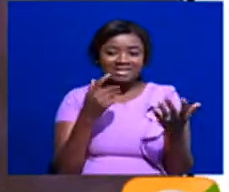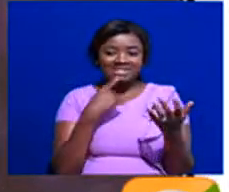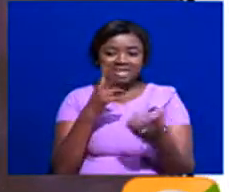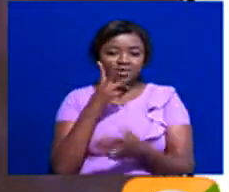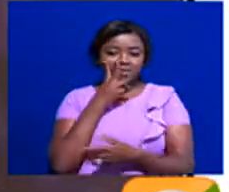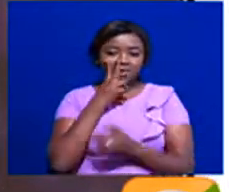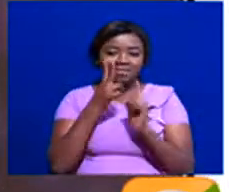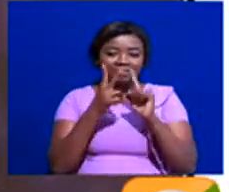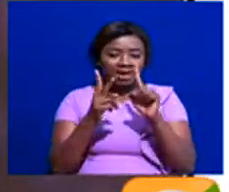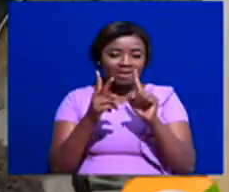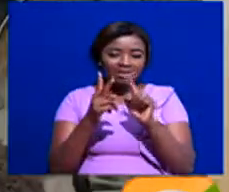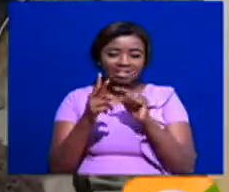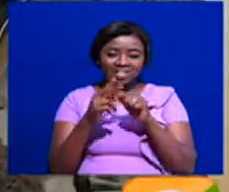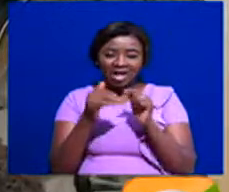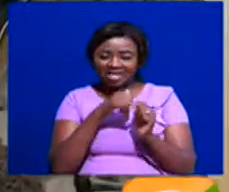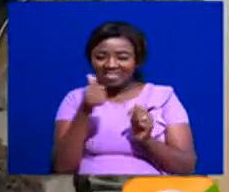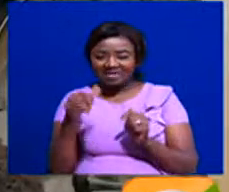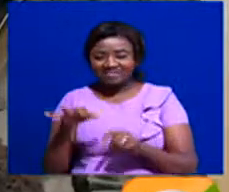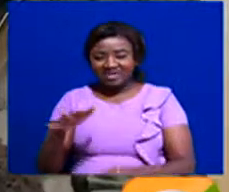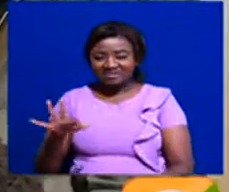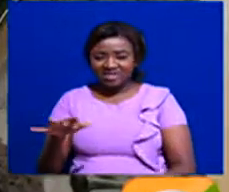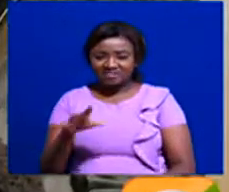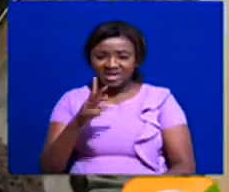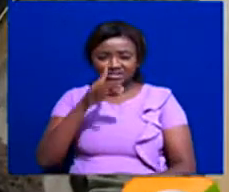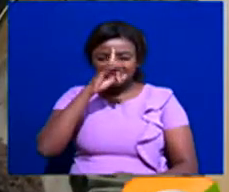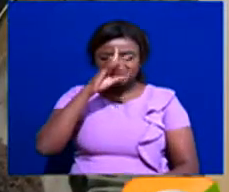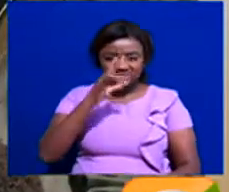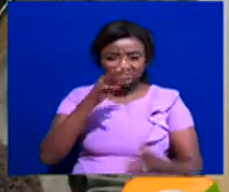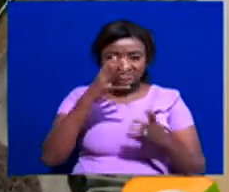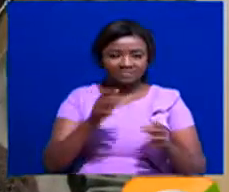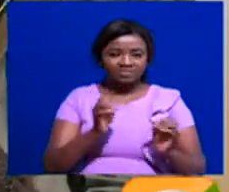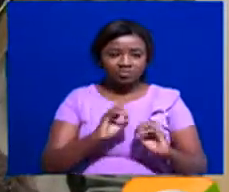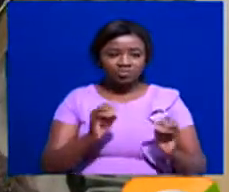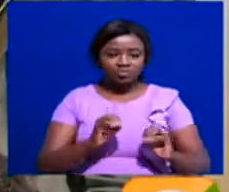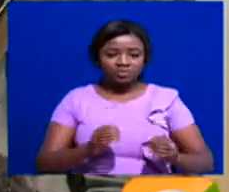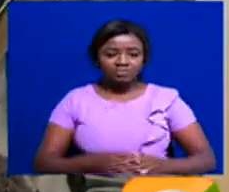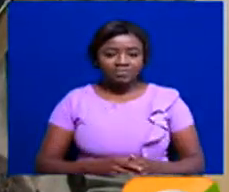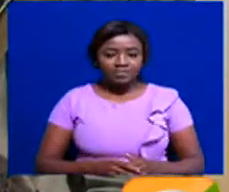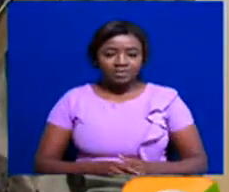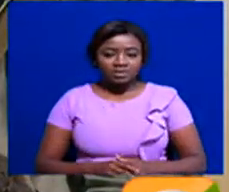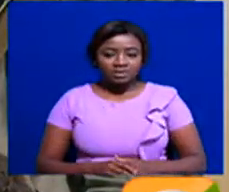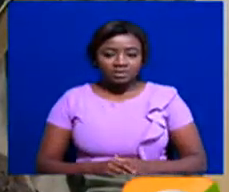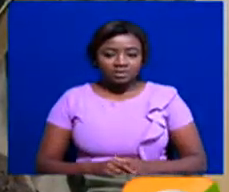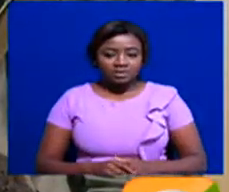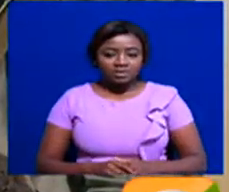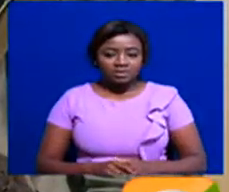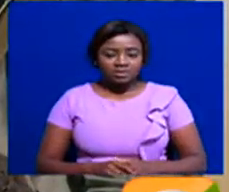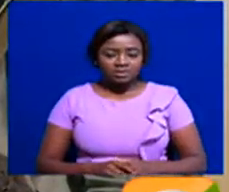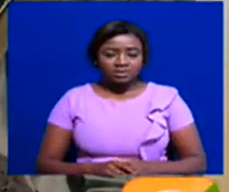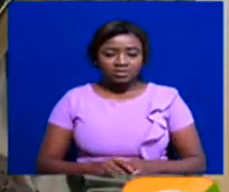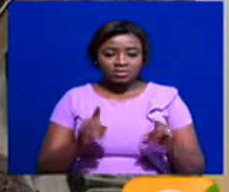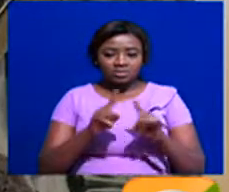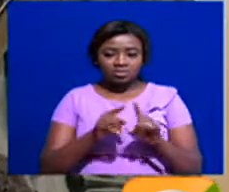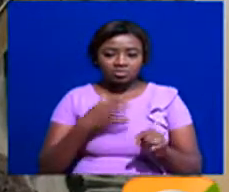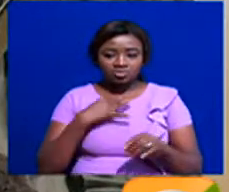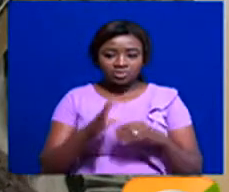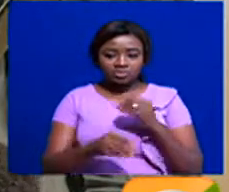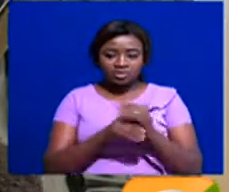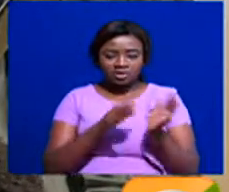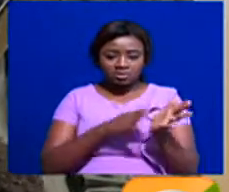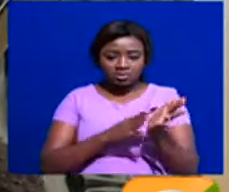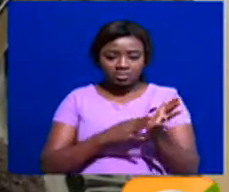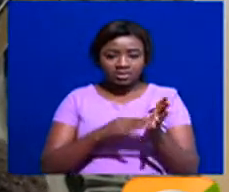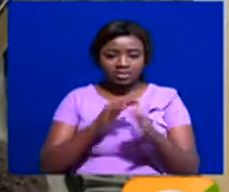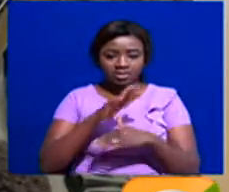Mm-hmm. Well, thank you so much, Ombija. And I want to first of all commend the entire panel,